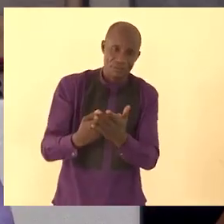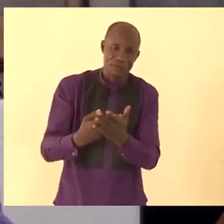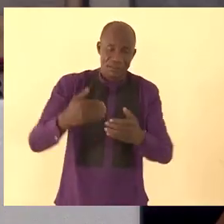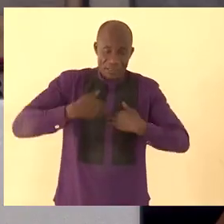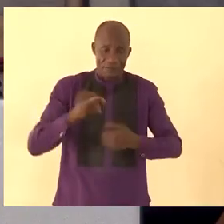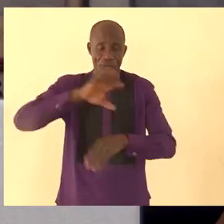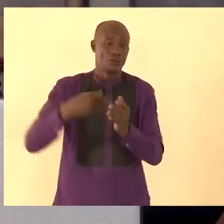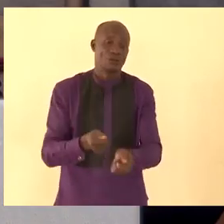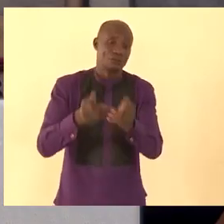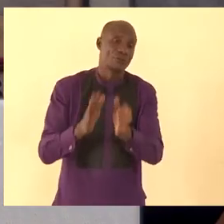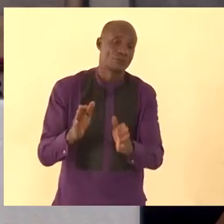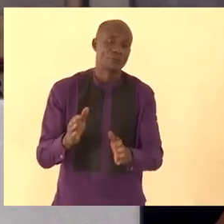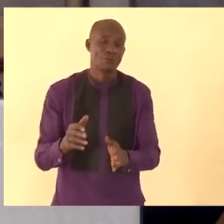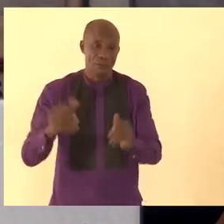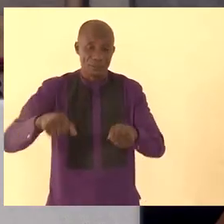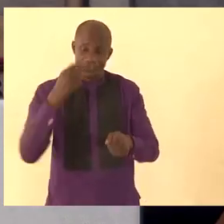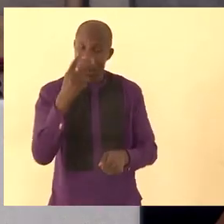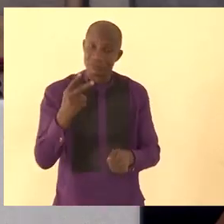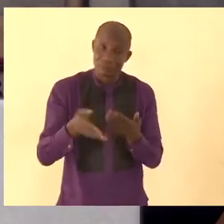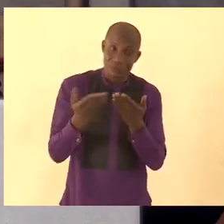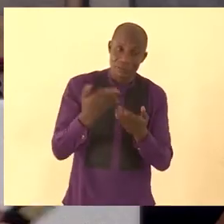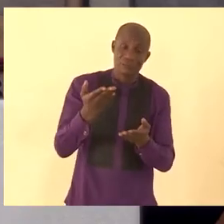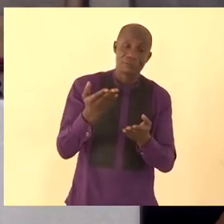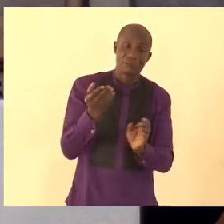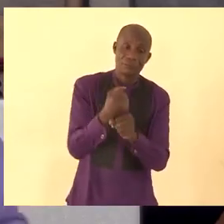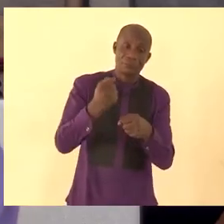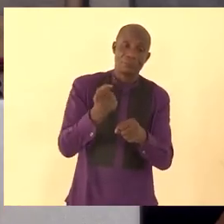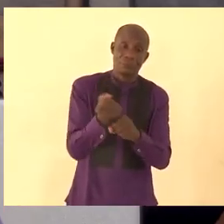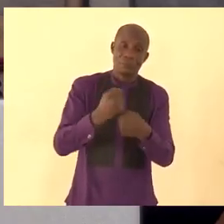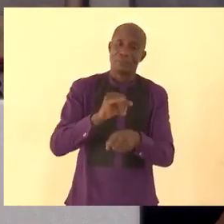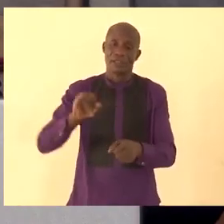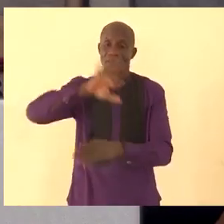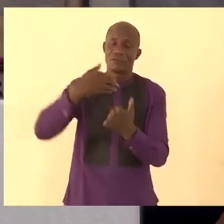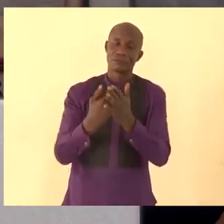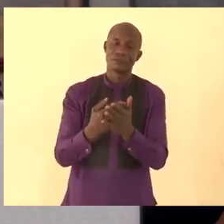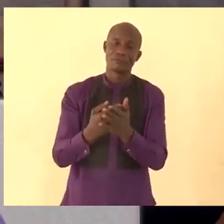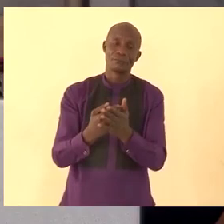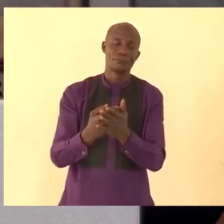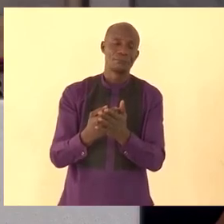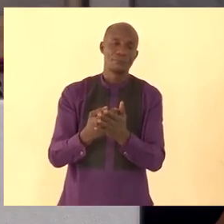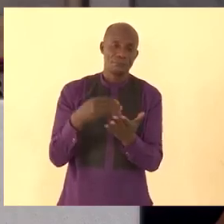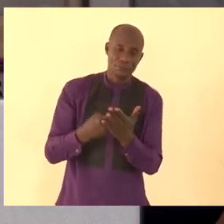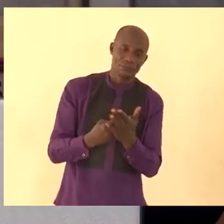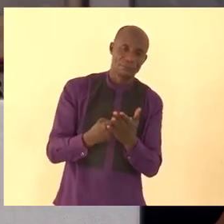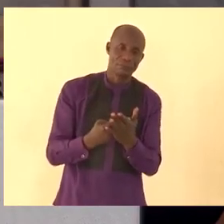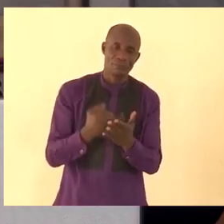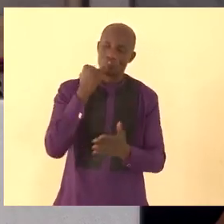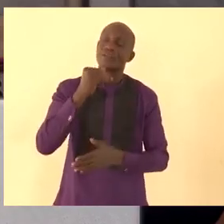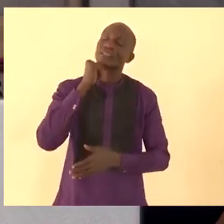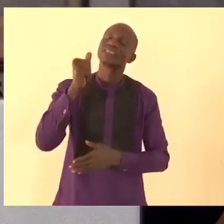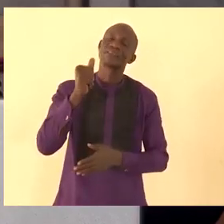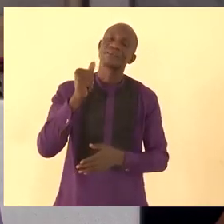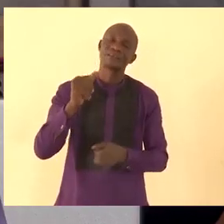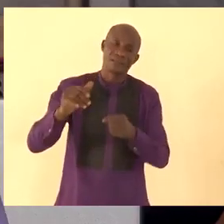the followers in the world. Can you see that simply making all the money, simply having millions of people following you, is